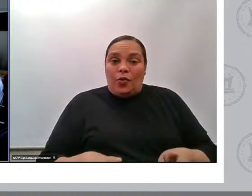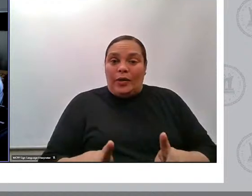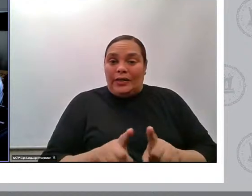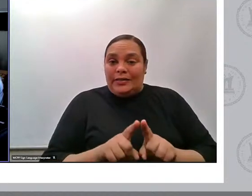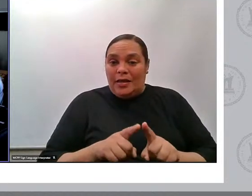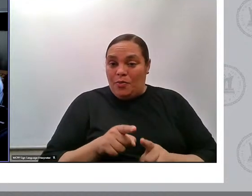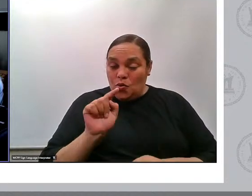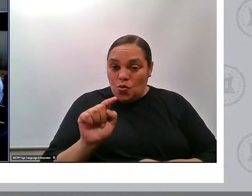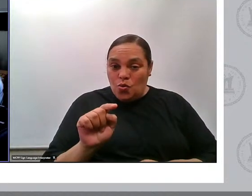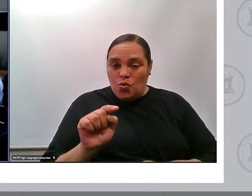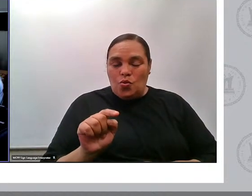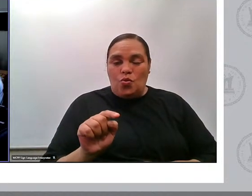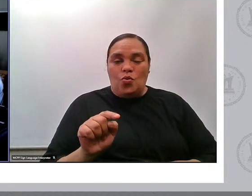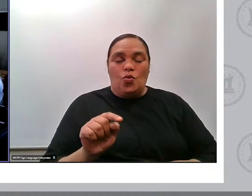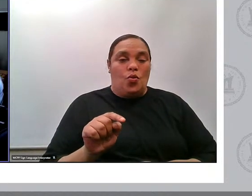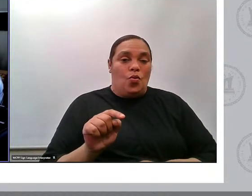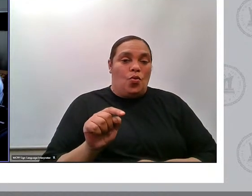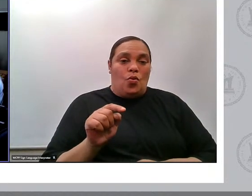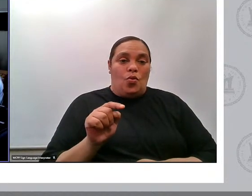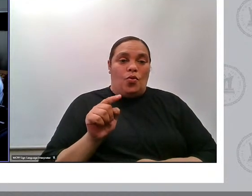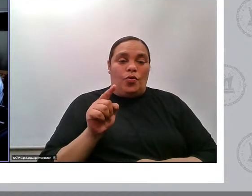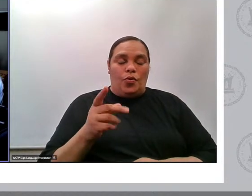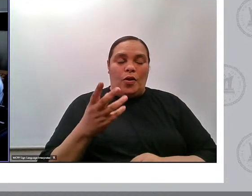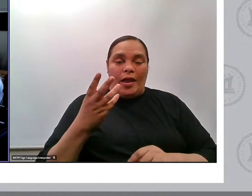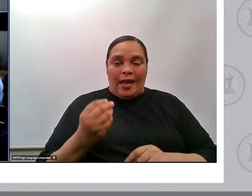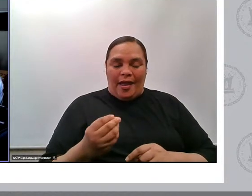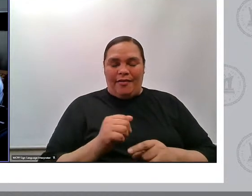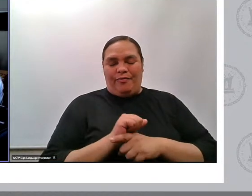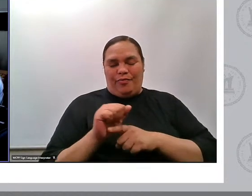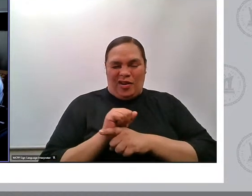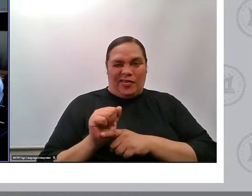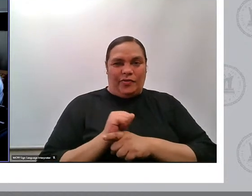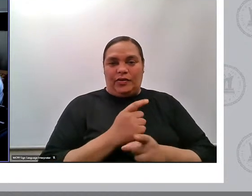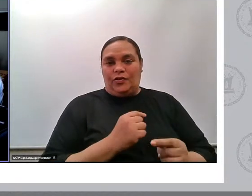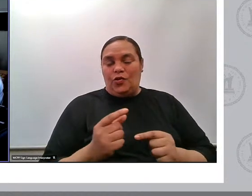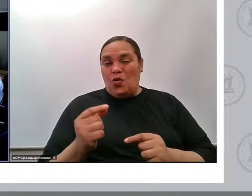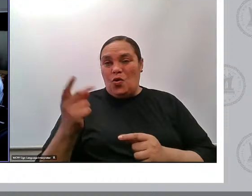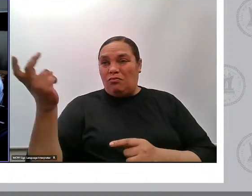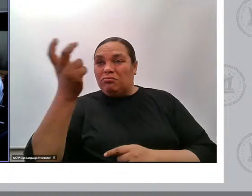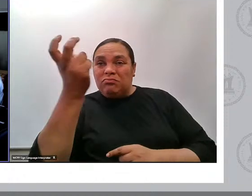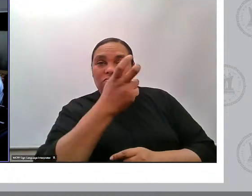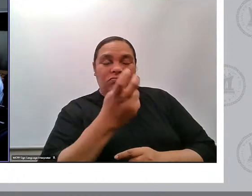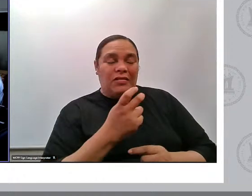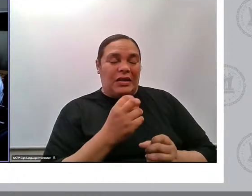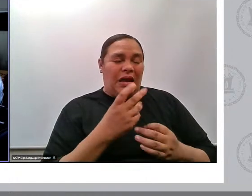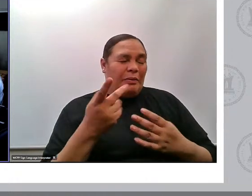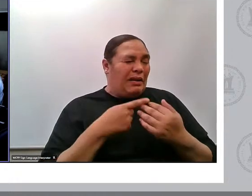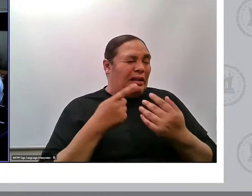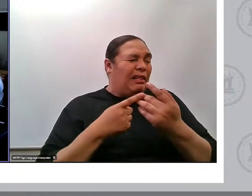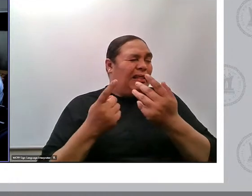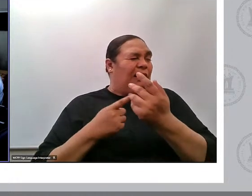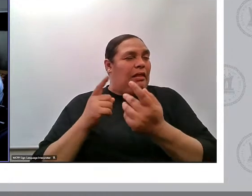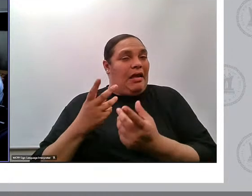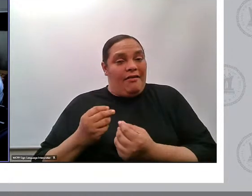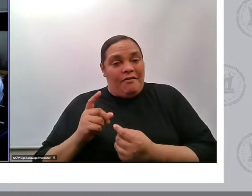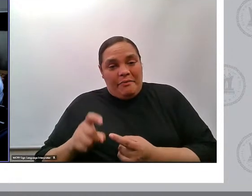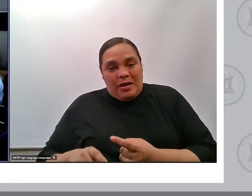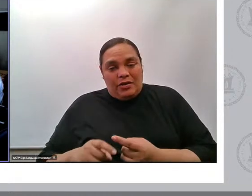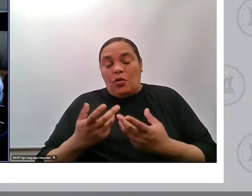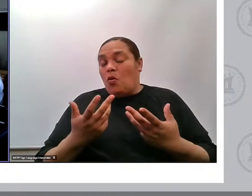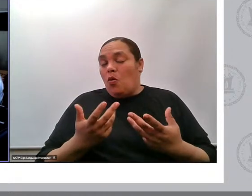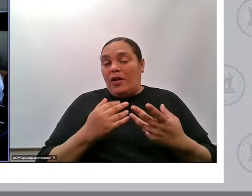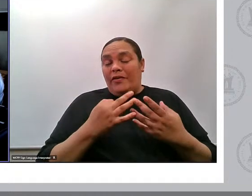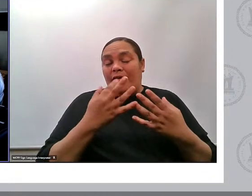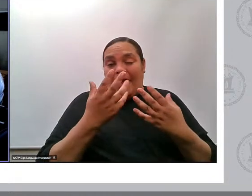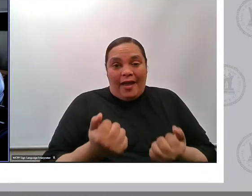you have the practice of headhunting? And if you do have it, have you at